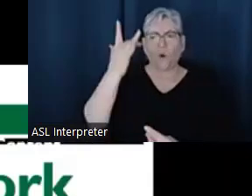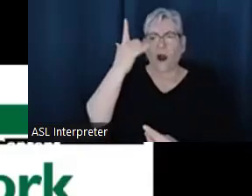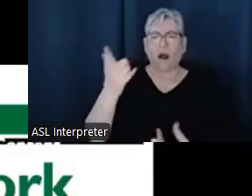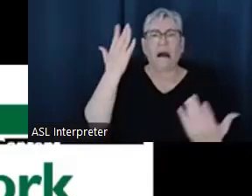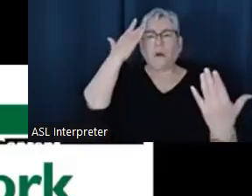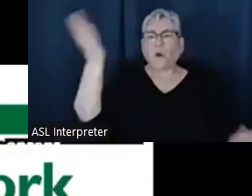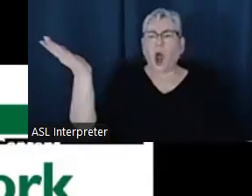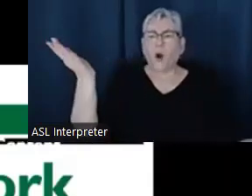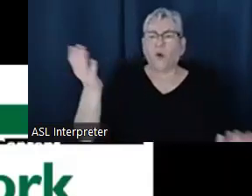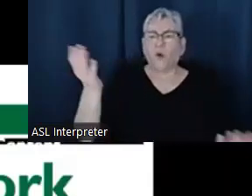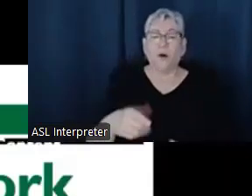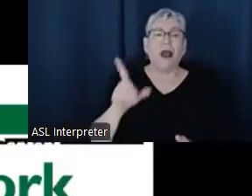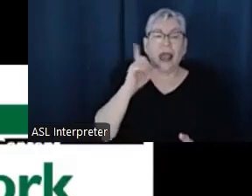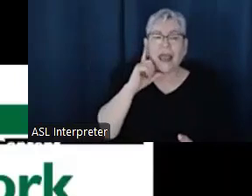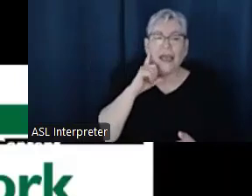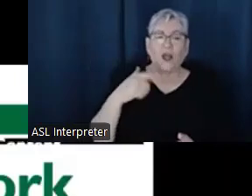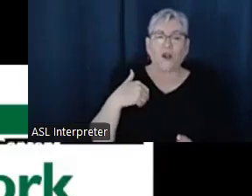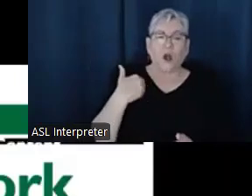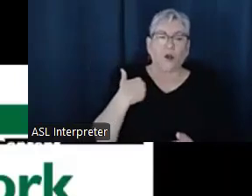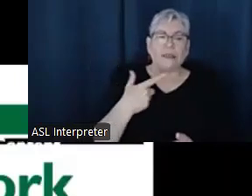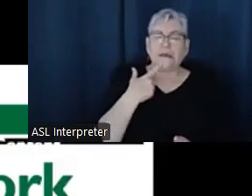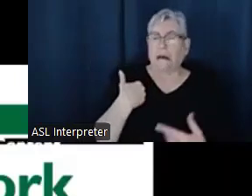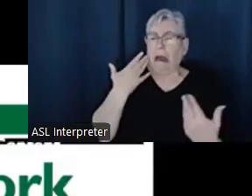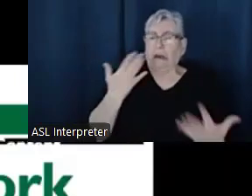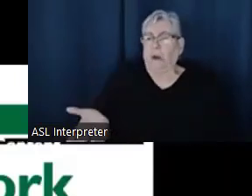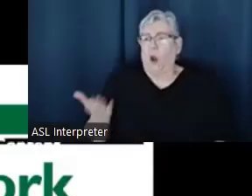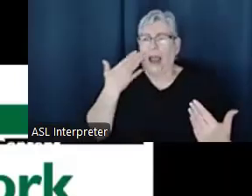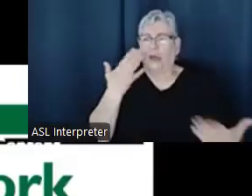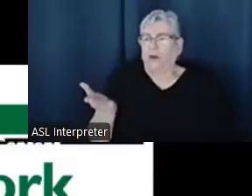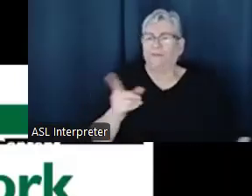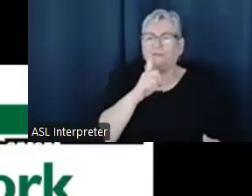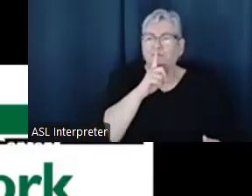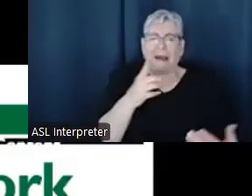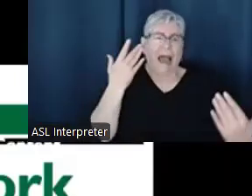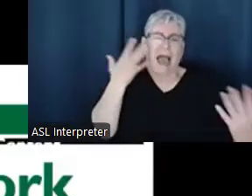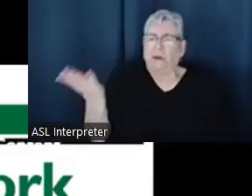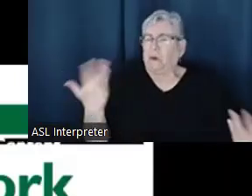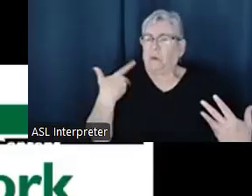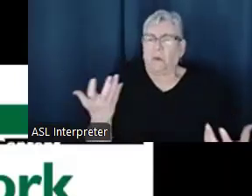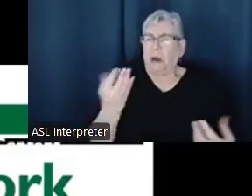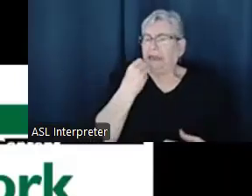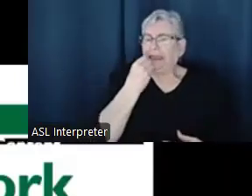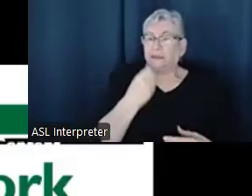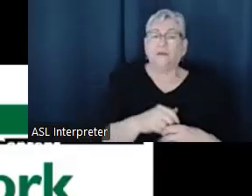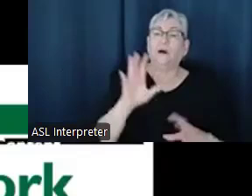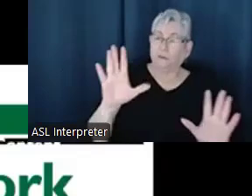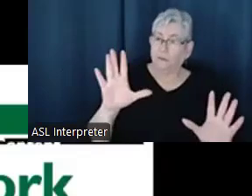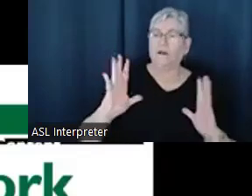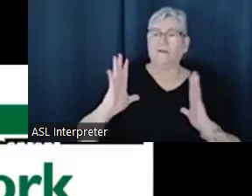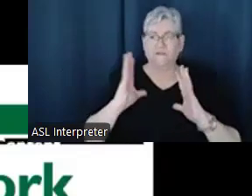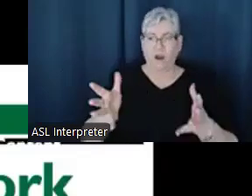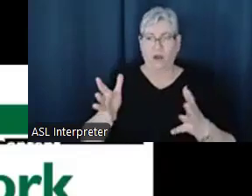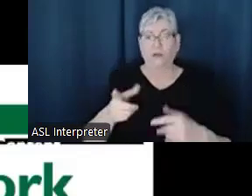heard the youth that we work with say, I don't know. I just don't know what I want to eat. Okay, well, what are you hungry